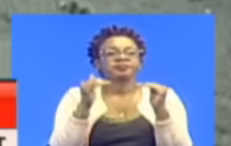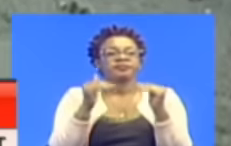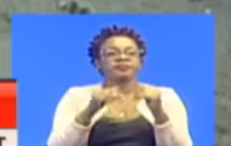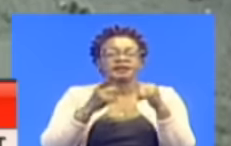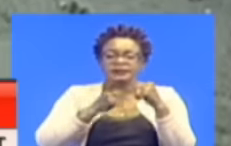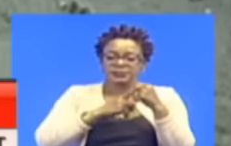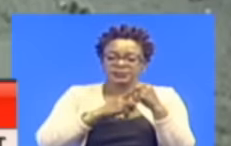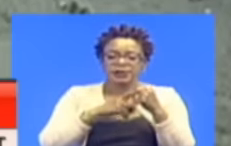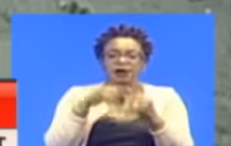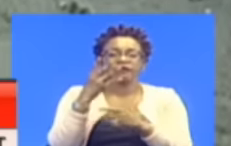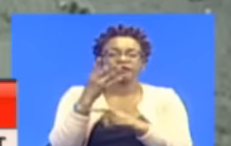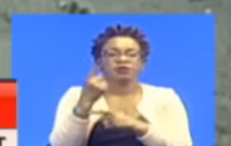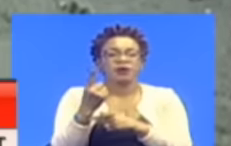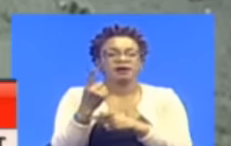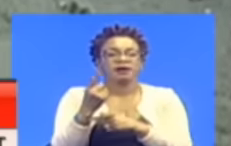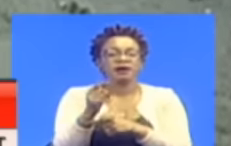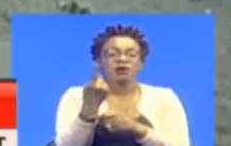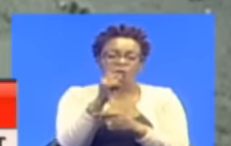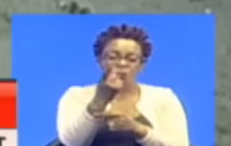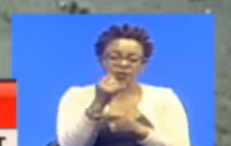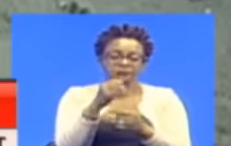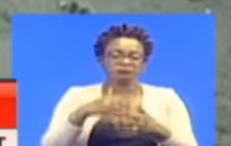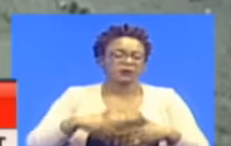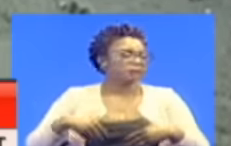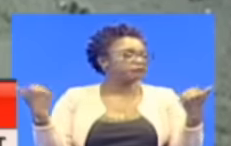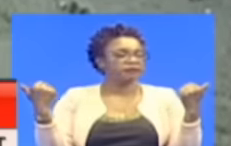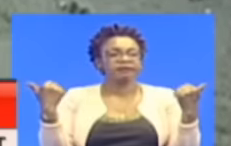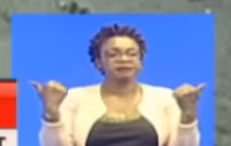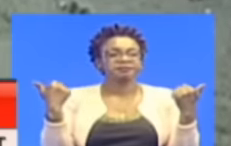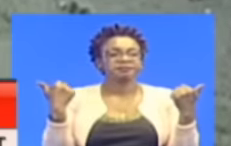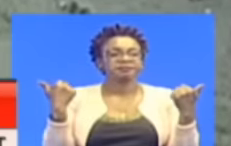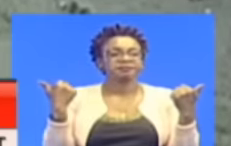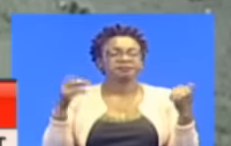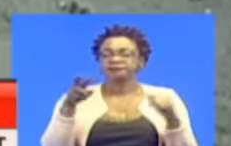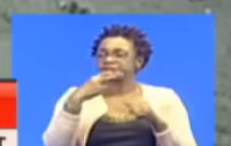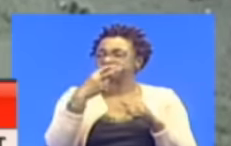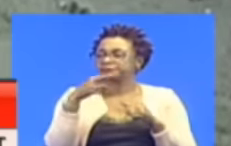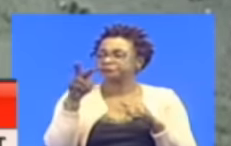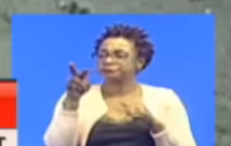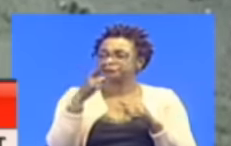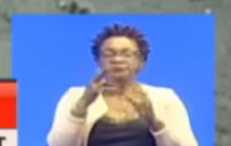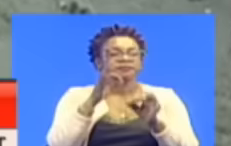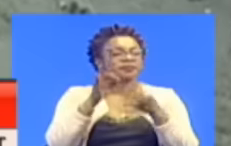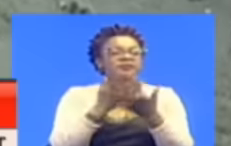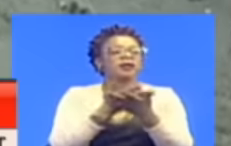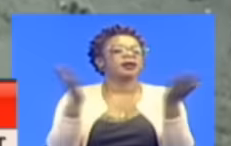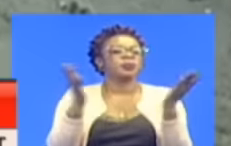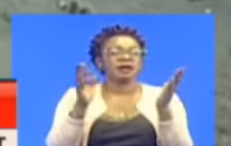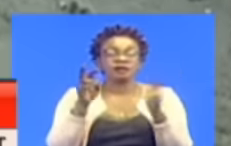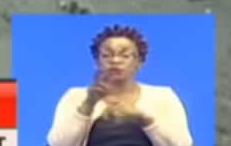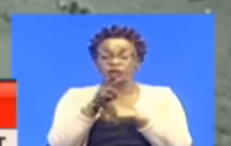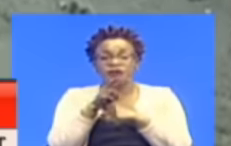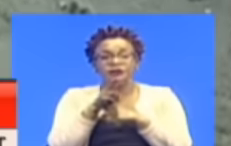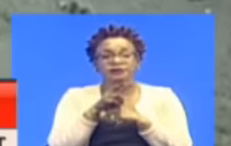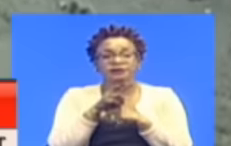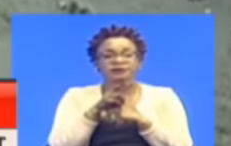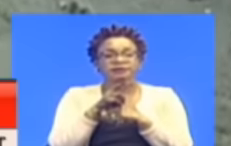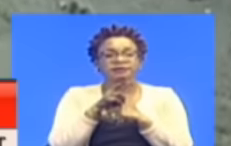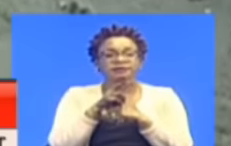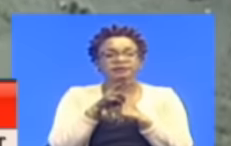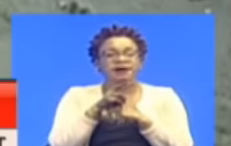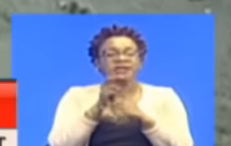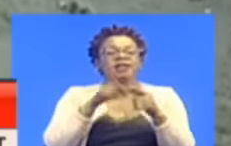6:41 a.m. One of them strips naked, looking sideways to see if anyone is watching.